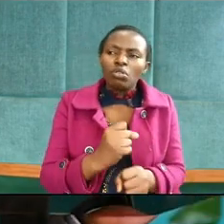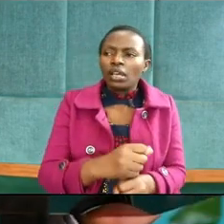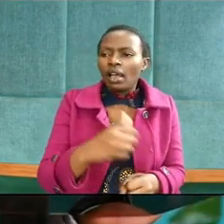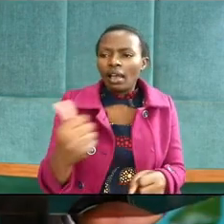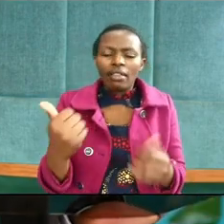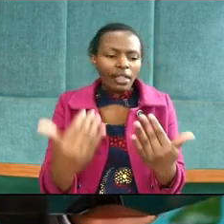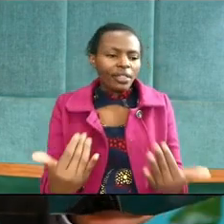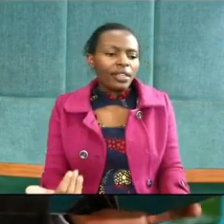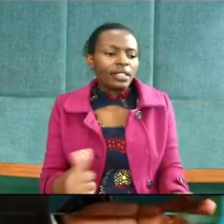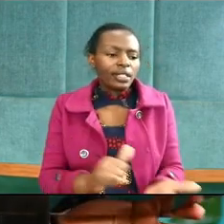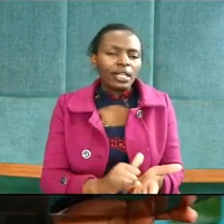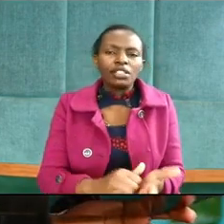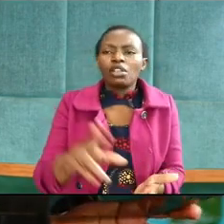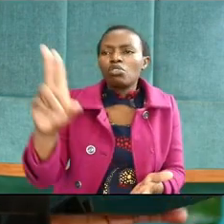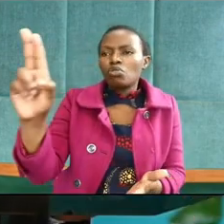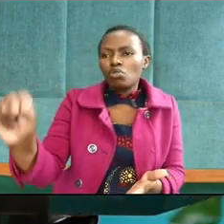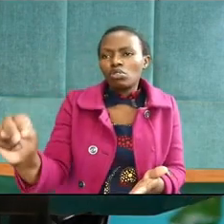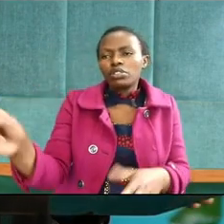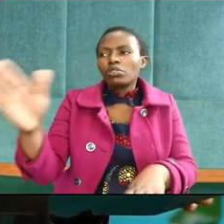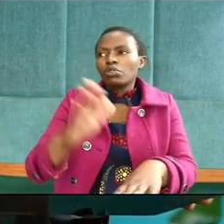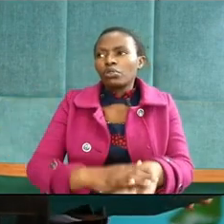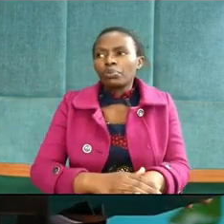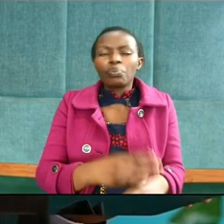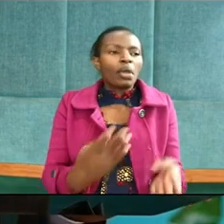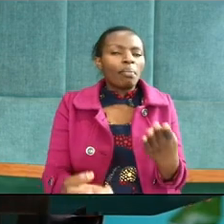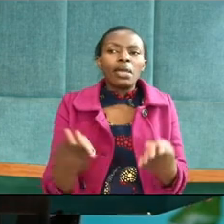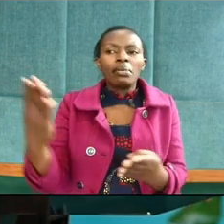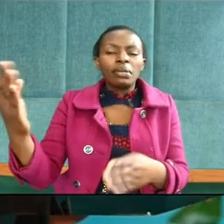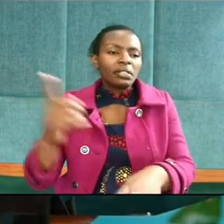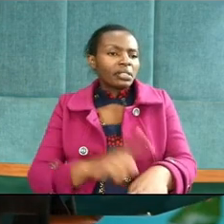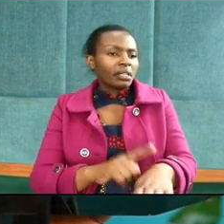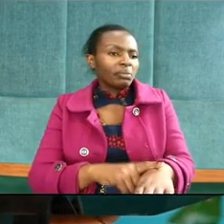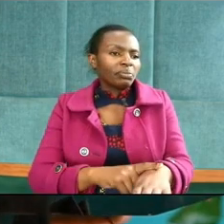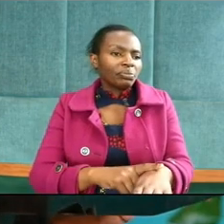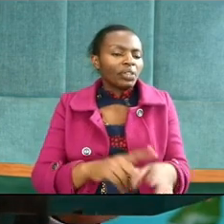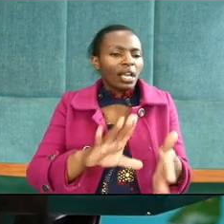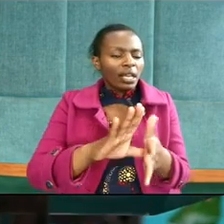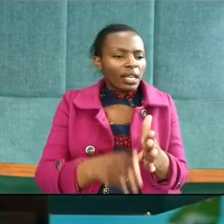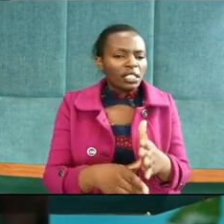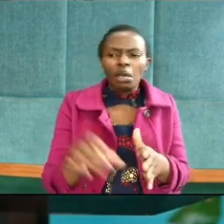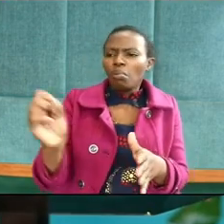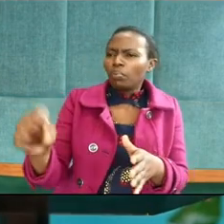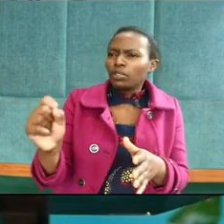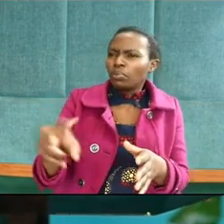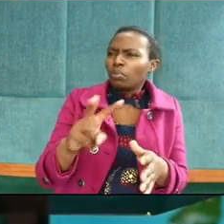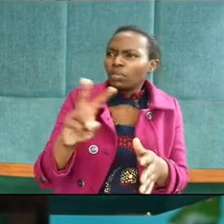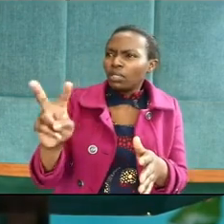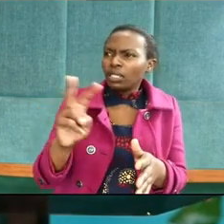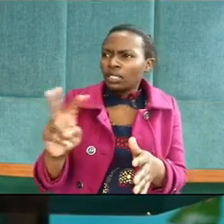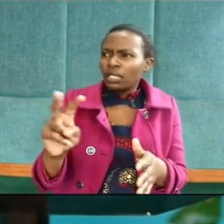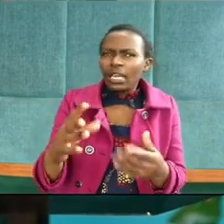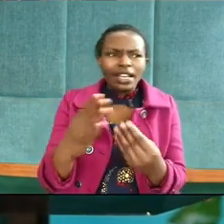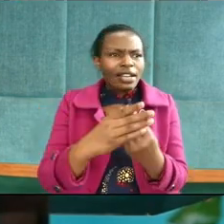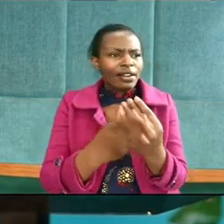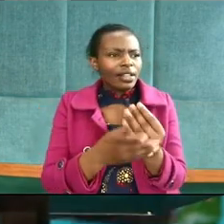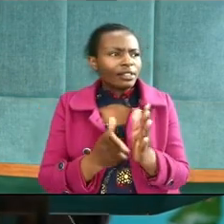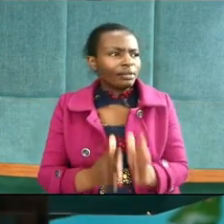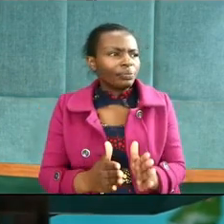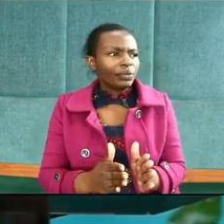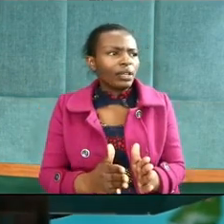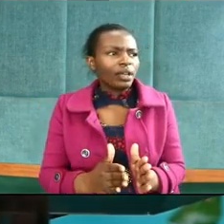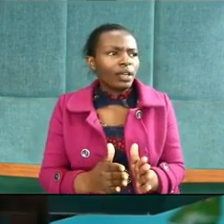normal. And you see, it is just a matter of time when you begin to create magically your